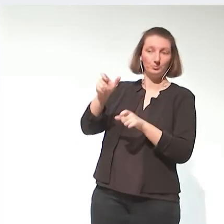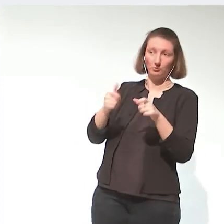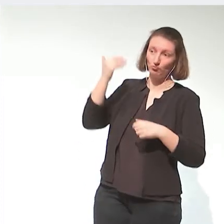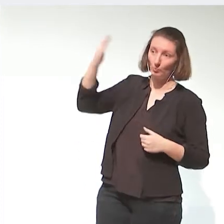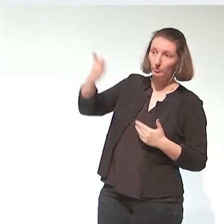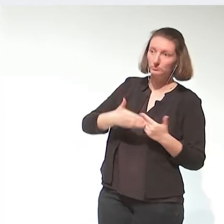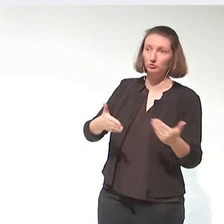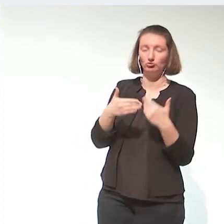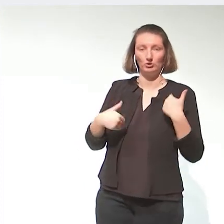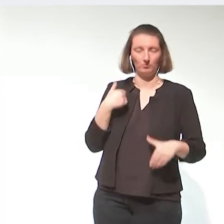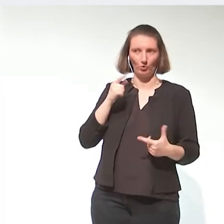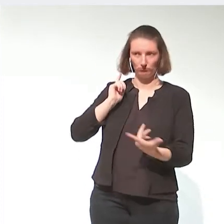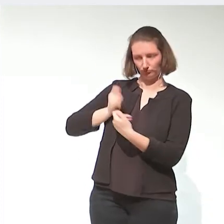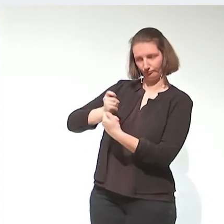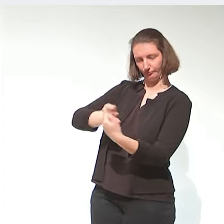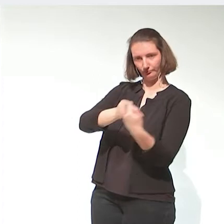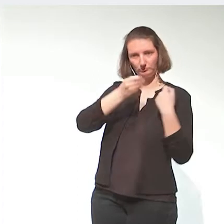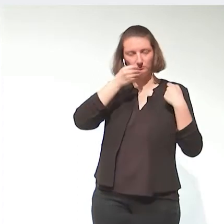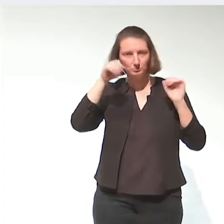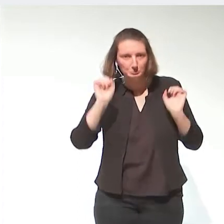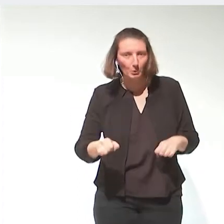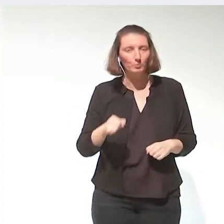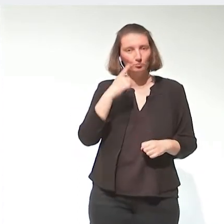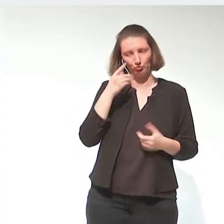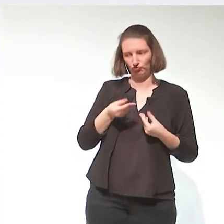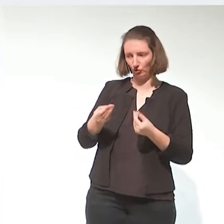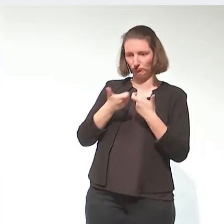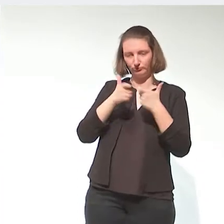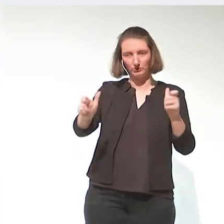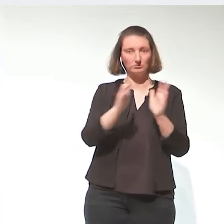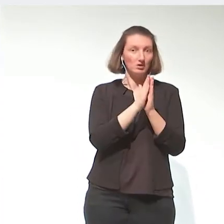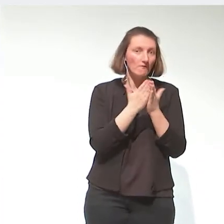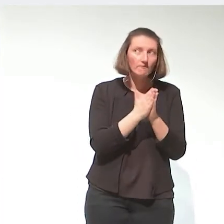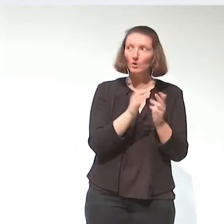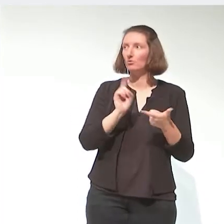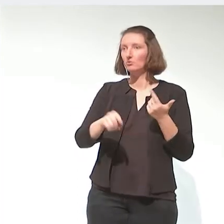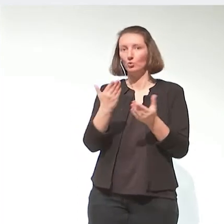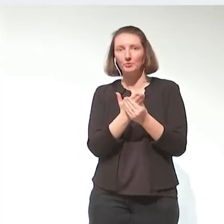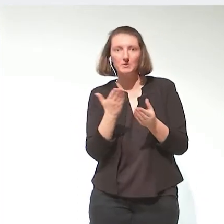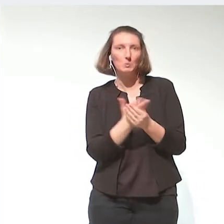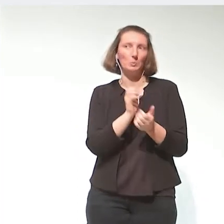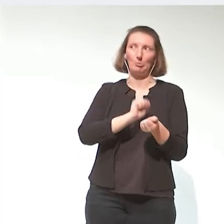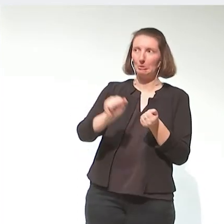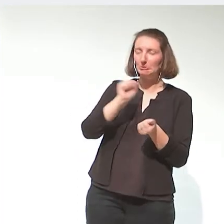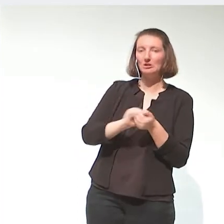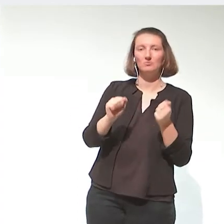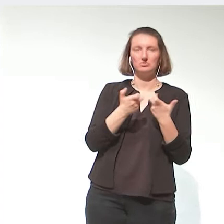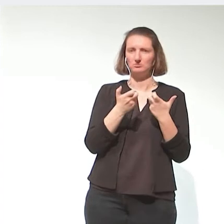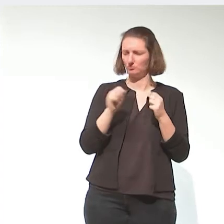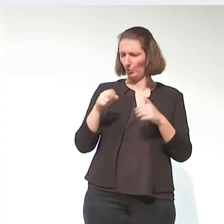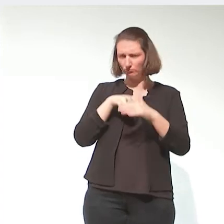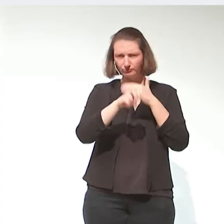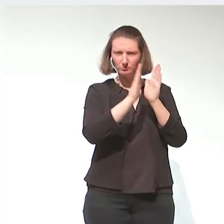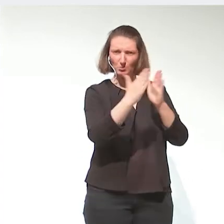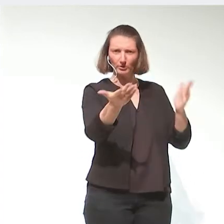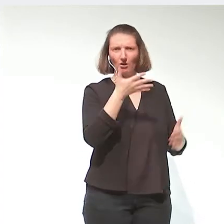in local libraries, access to different books and different materials. In fact, recently, also to promote the strategy, Malta had